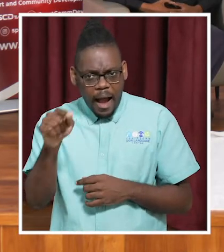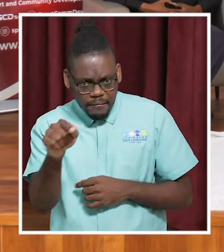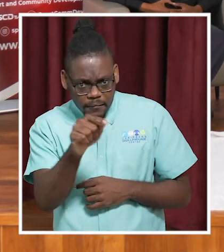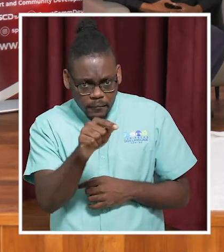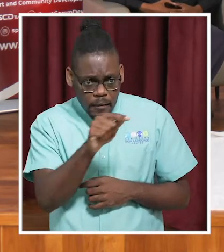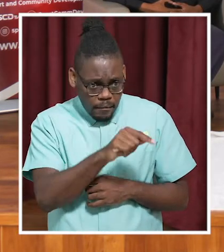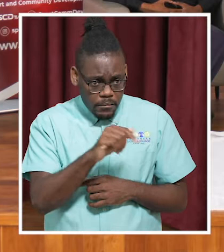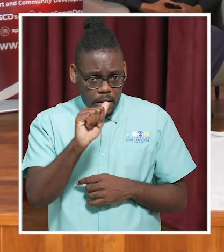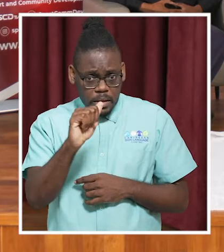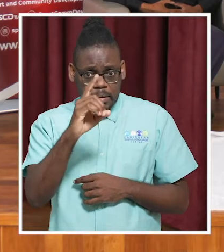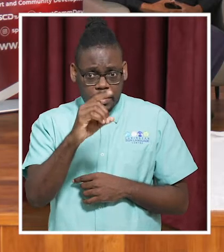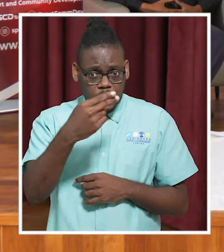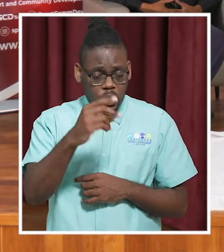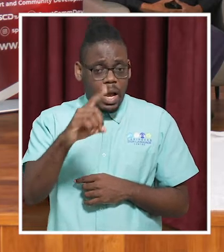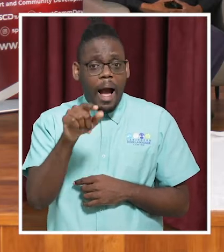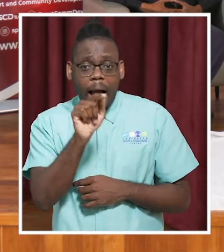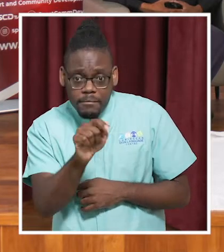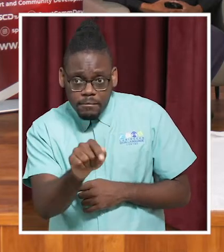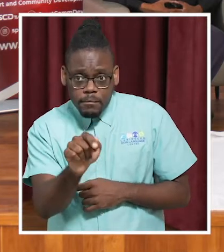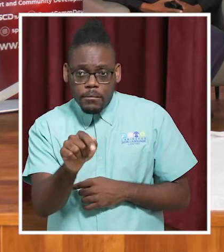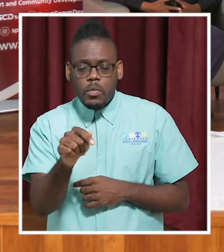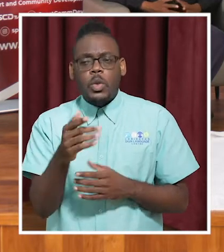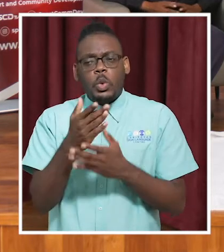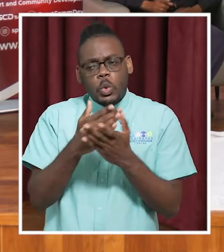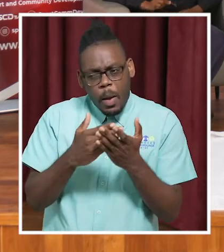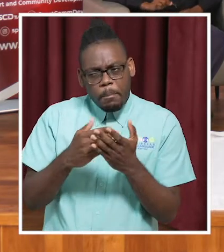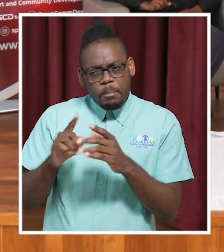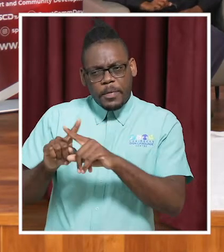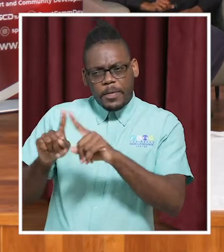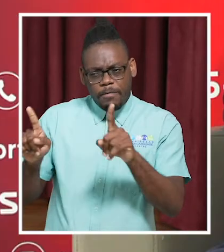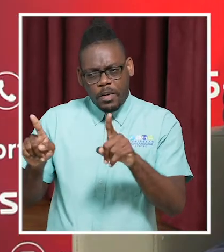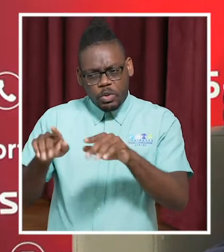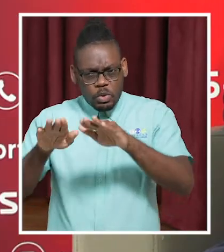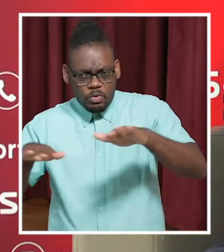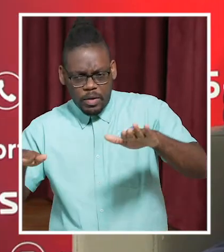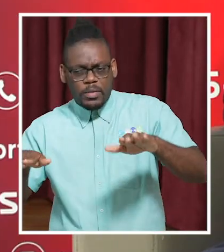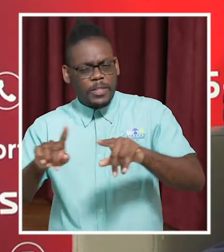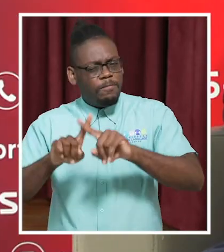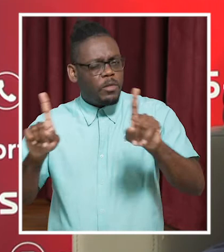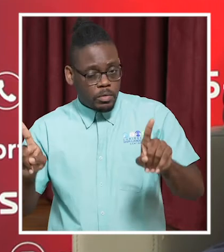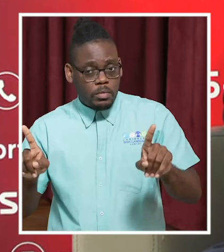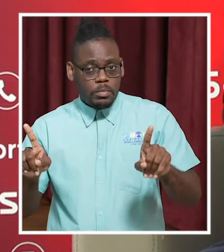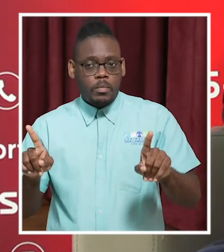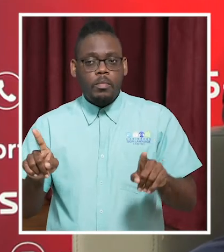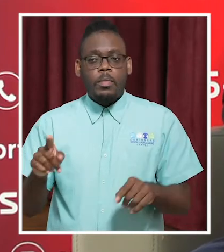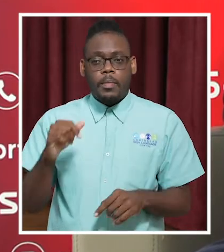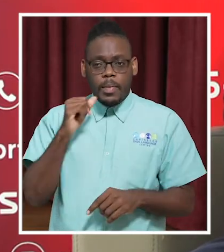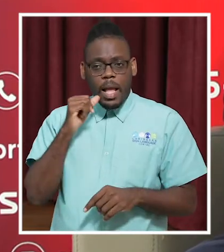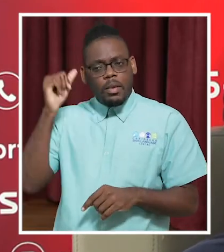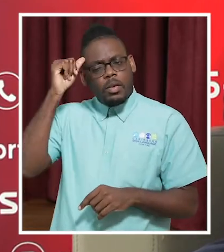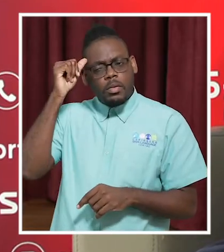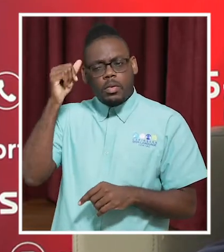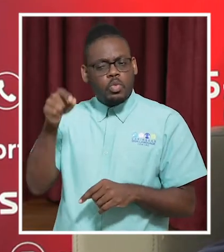is experienced by children. And in adults, the consistent thread is the inattention with